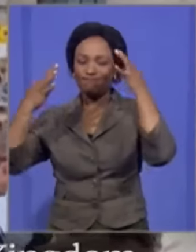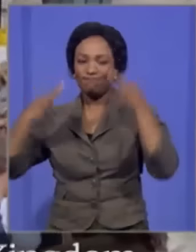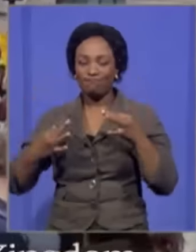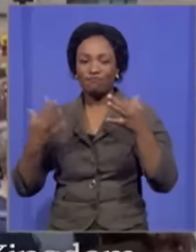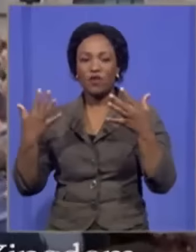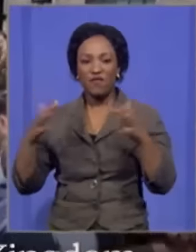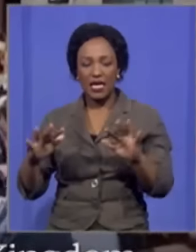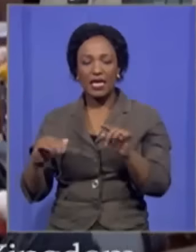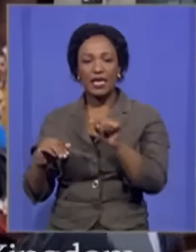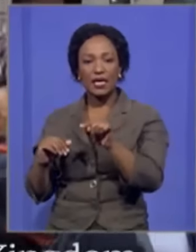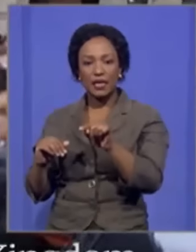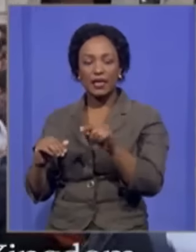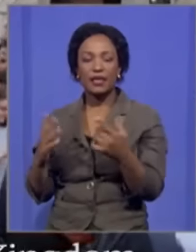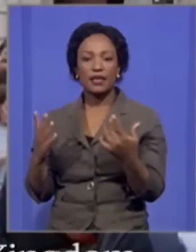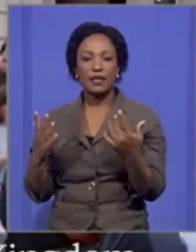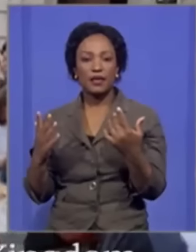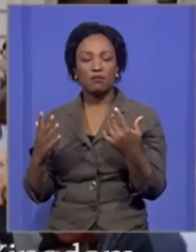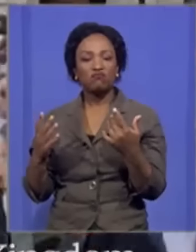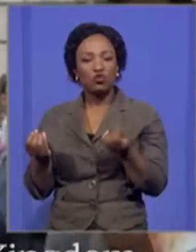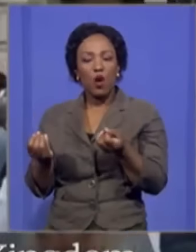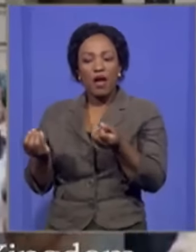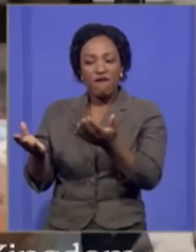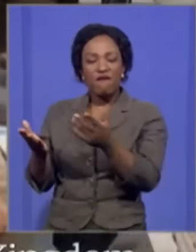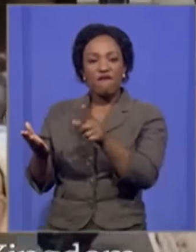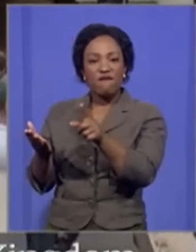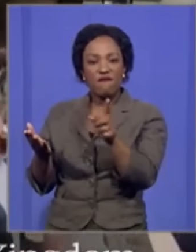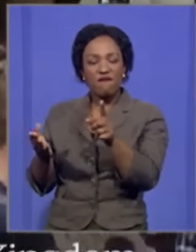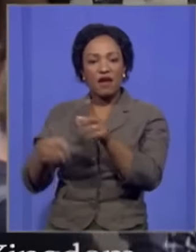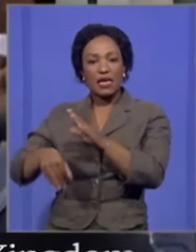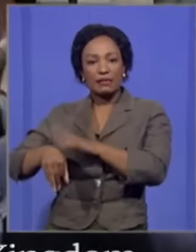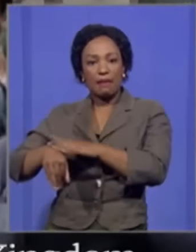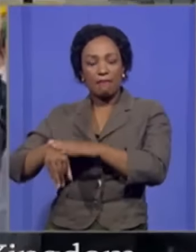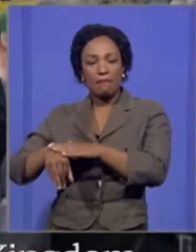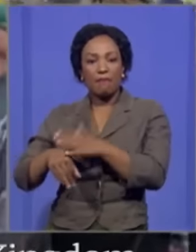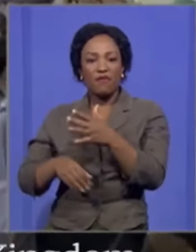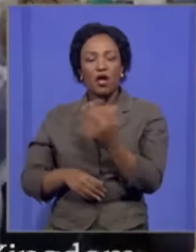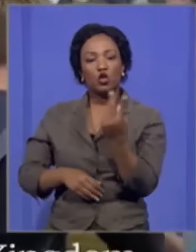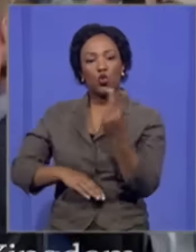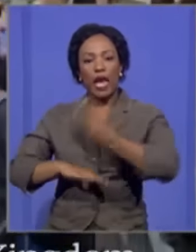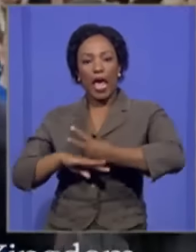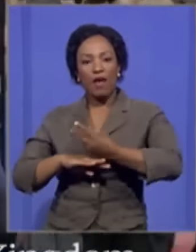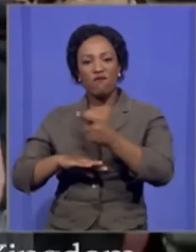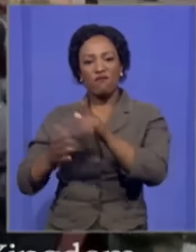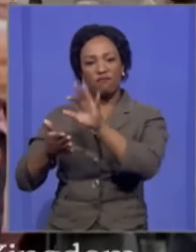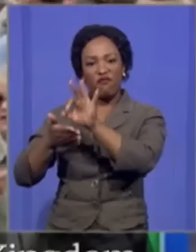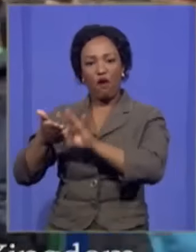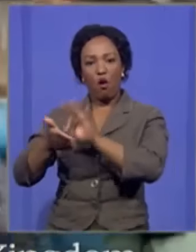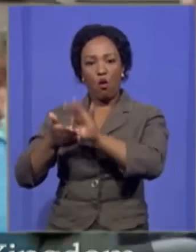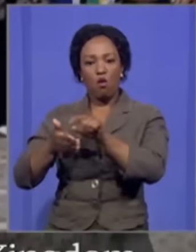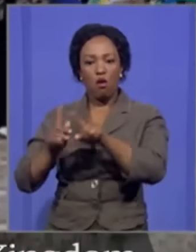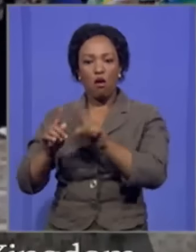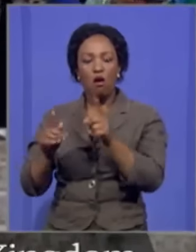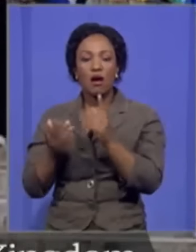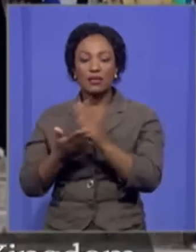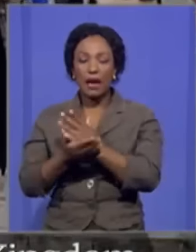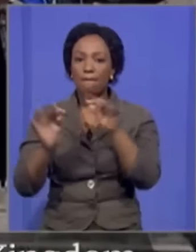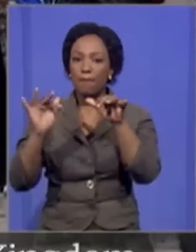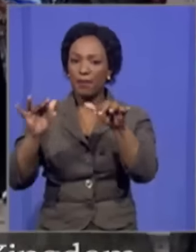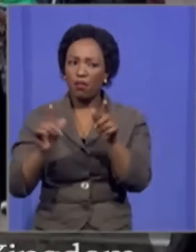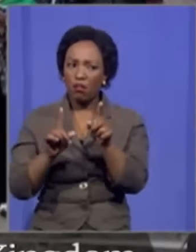fa sebaka seo sa dikgetho matsatsi a mabedi ho kgetha hobane ho ne ho na le bakgethi